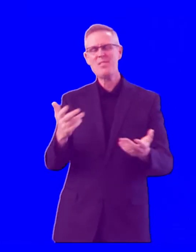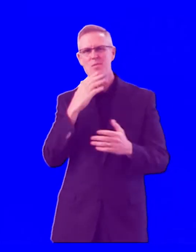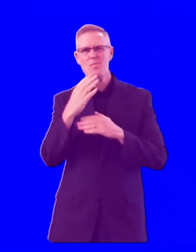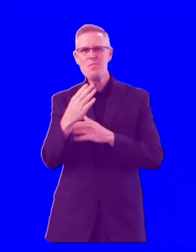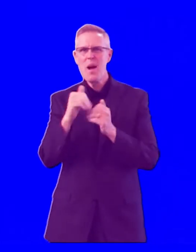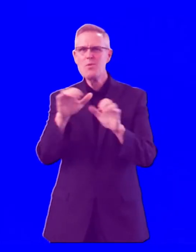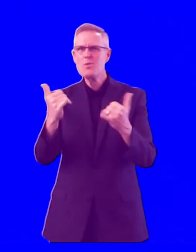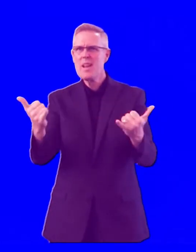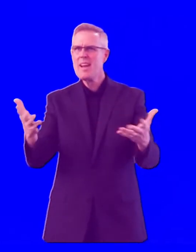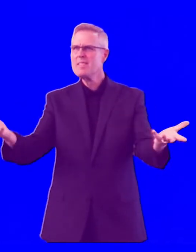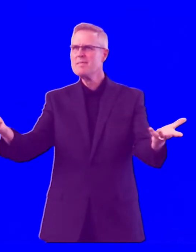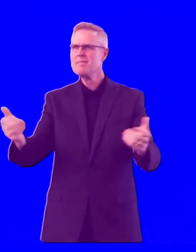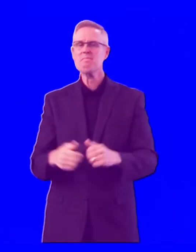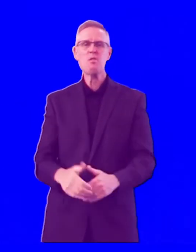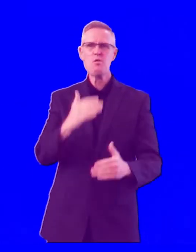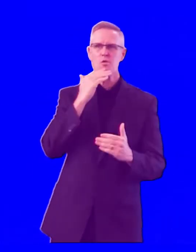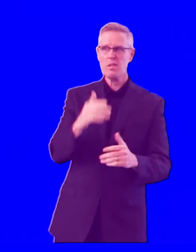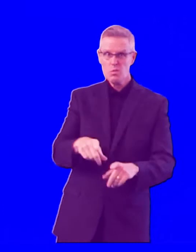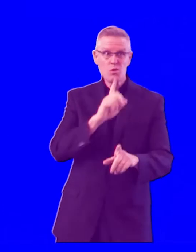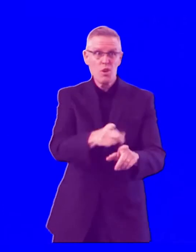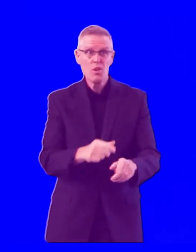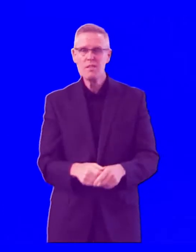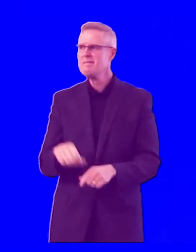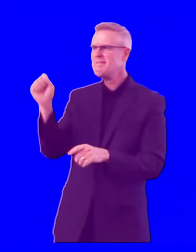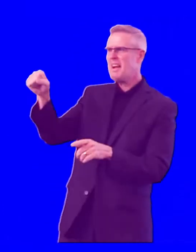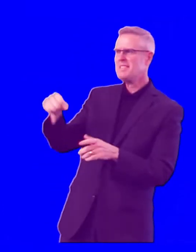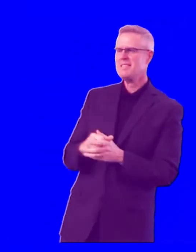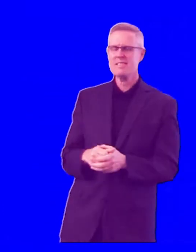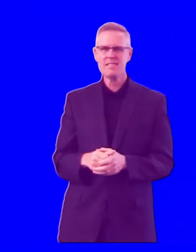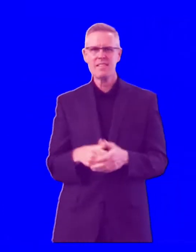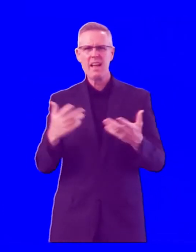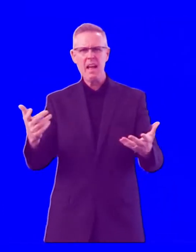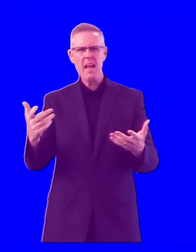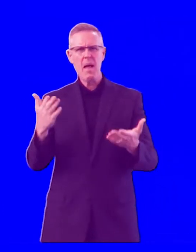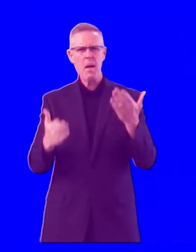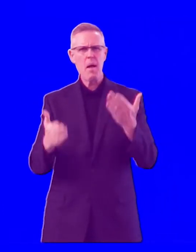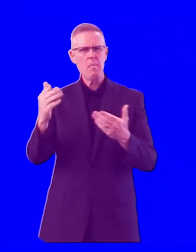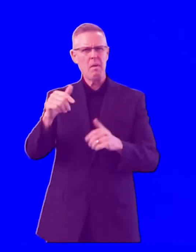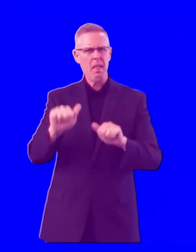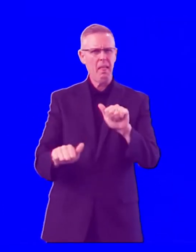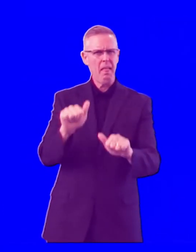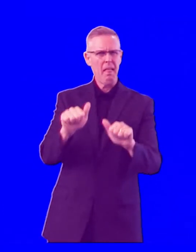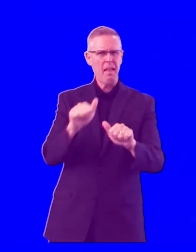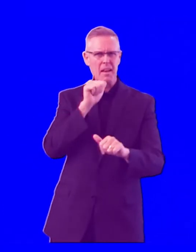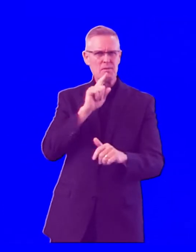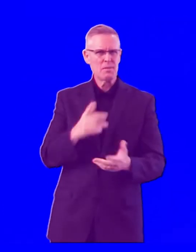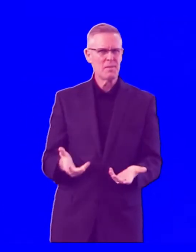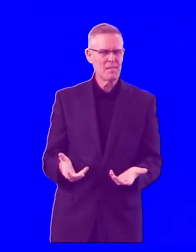So, good morning. How are you doing today? Good. You sure? Because you guys sound like you're just maybe not quite so sure.